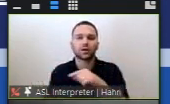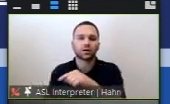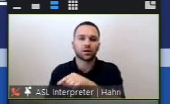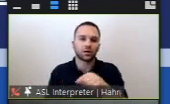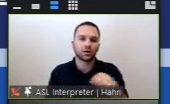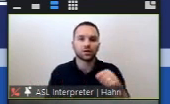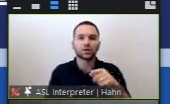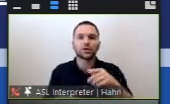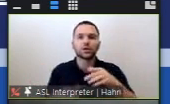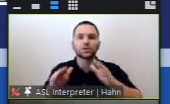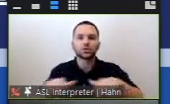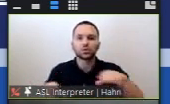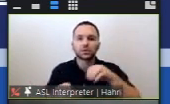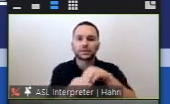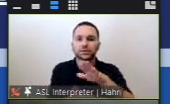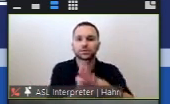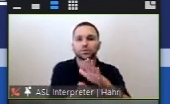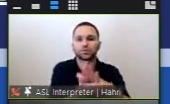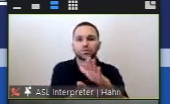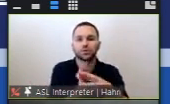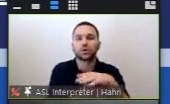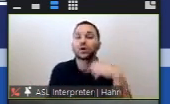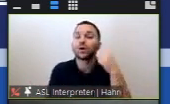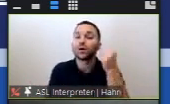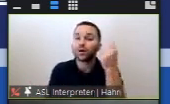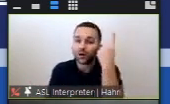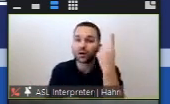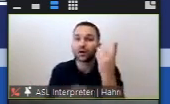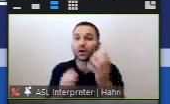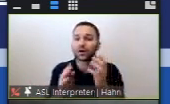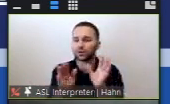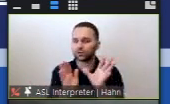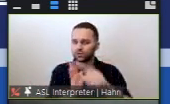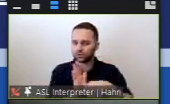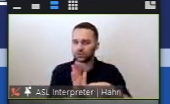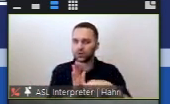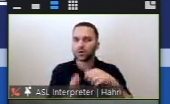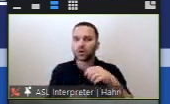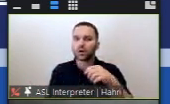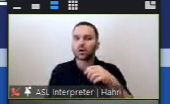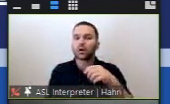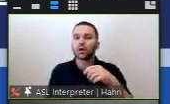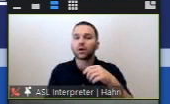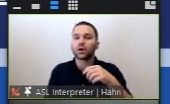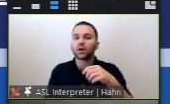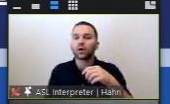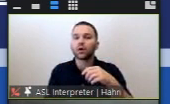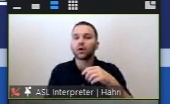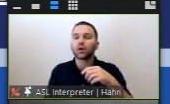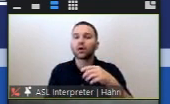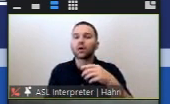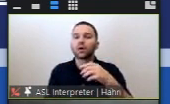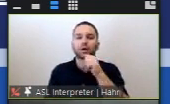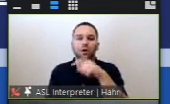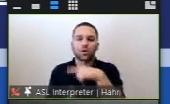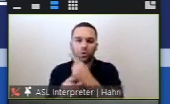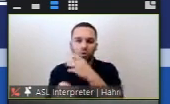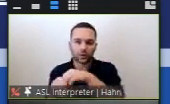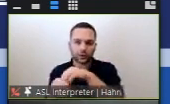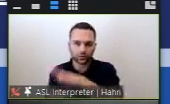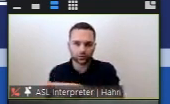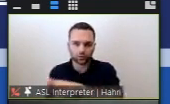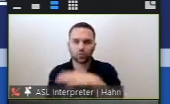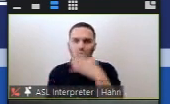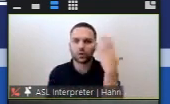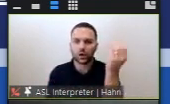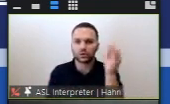be clear, though, that risk to kids right now is certainly going to be in school settings, but it's also outside of school settings. And it's important